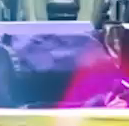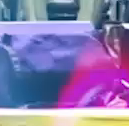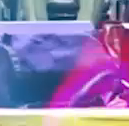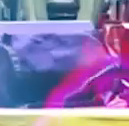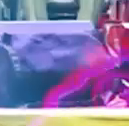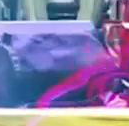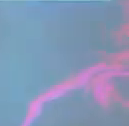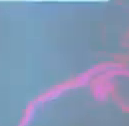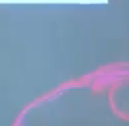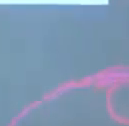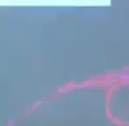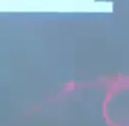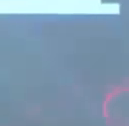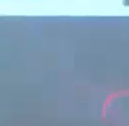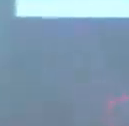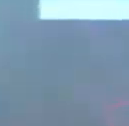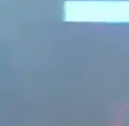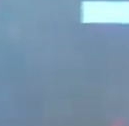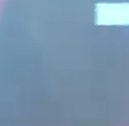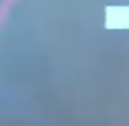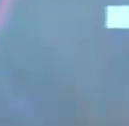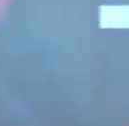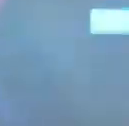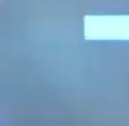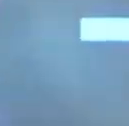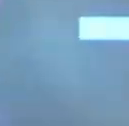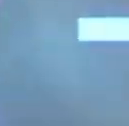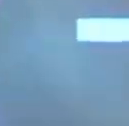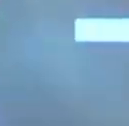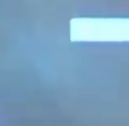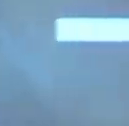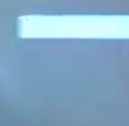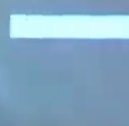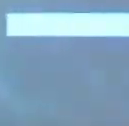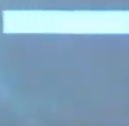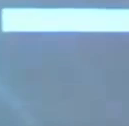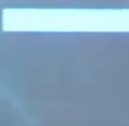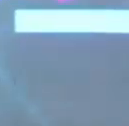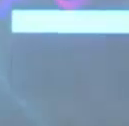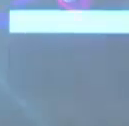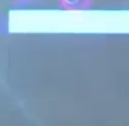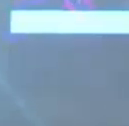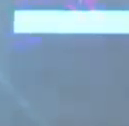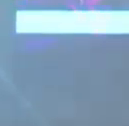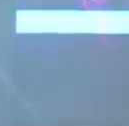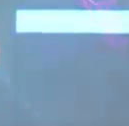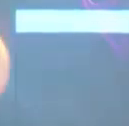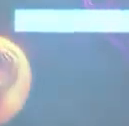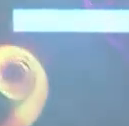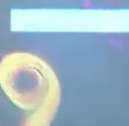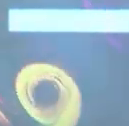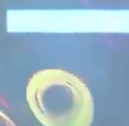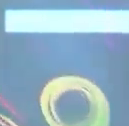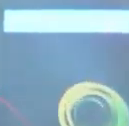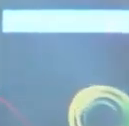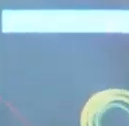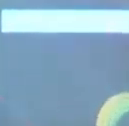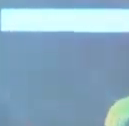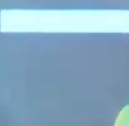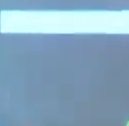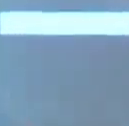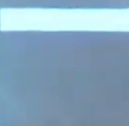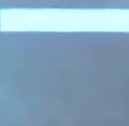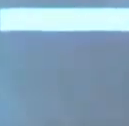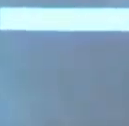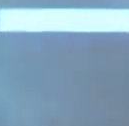But I looked at the people. Michelle. There was one who is on the fourth place. Nabakwa Otoso Naino. He looked